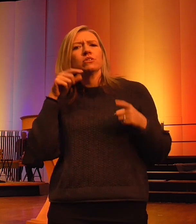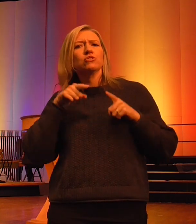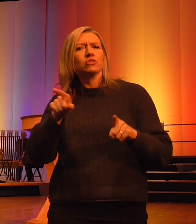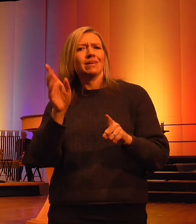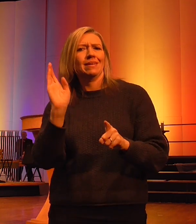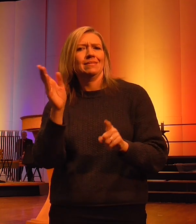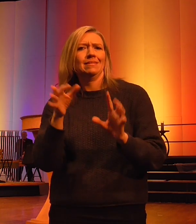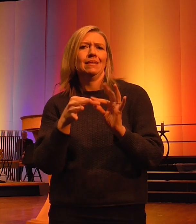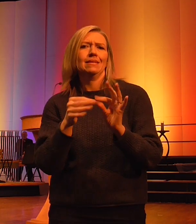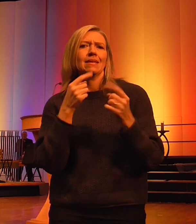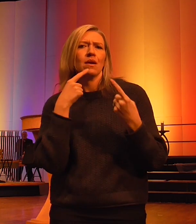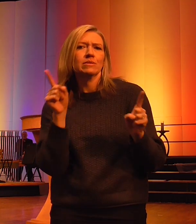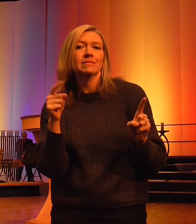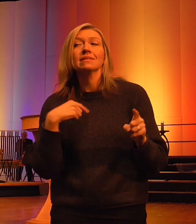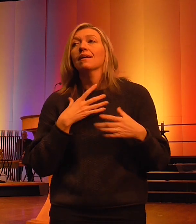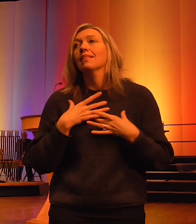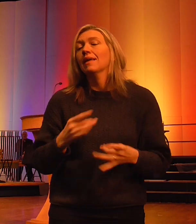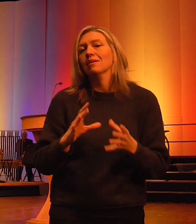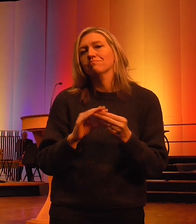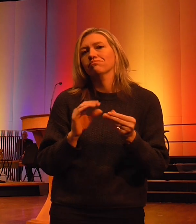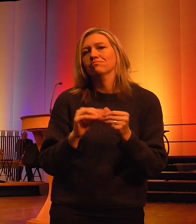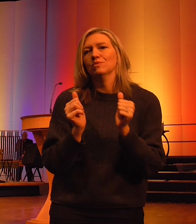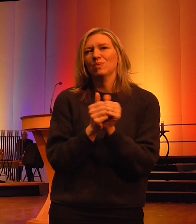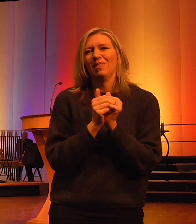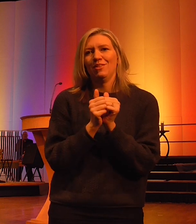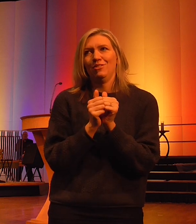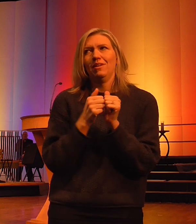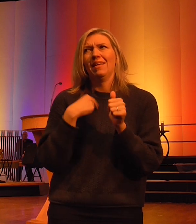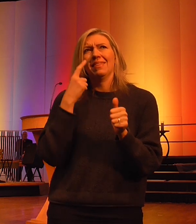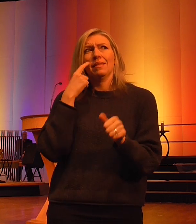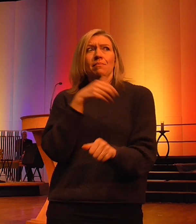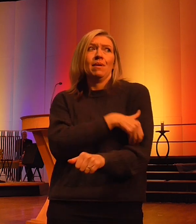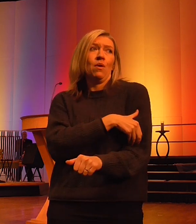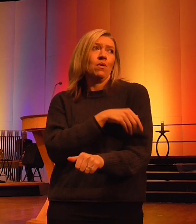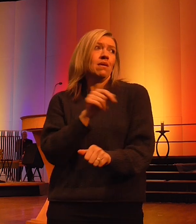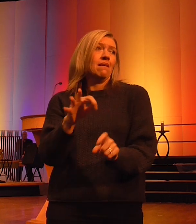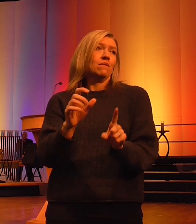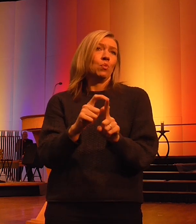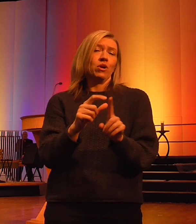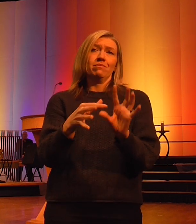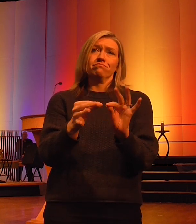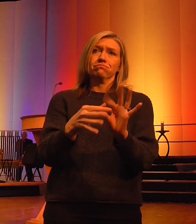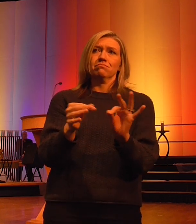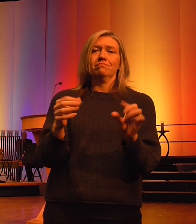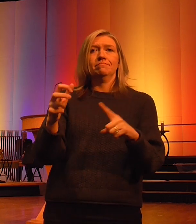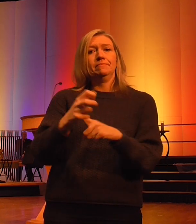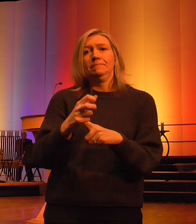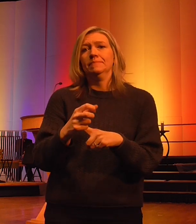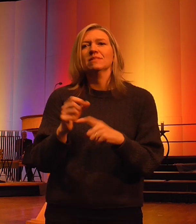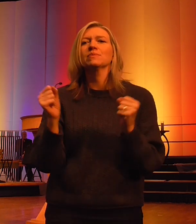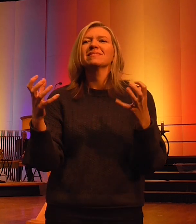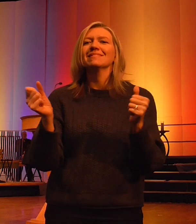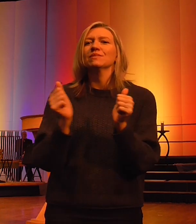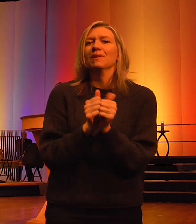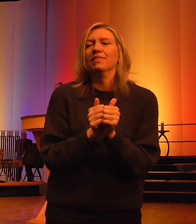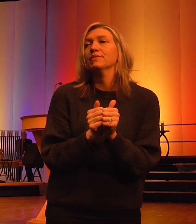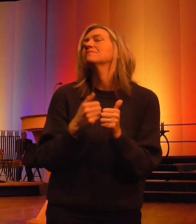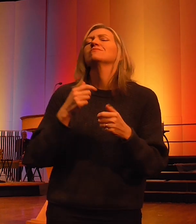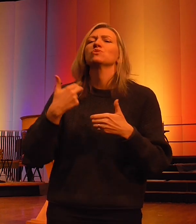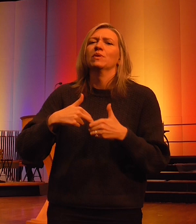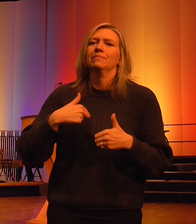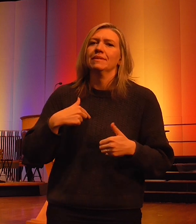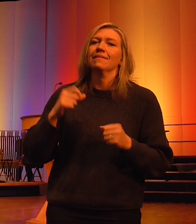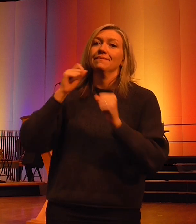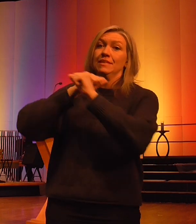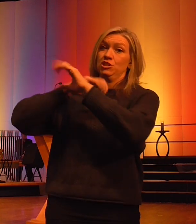announcements. I like us to say it out loud. I think the power of our word is spectacular, so let's say it together. Please join me for